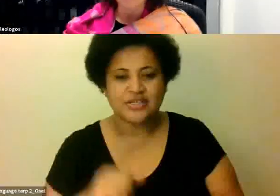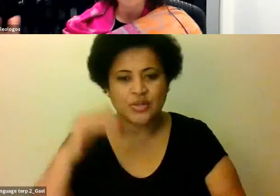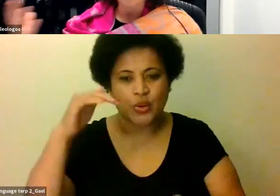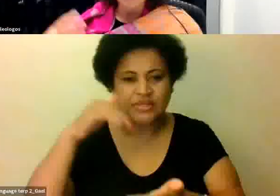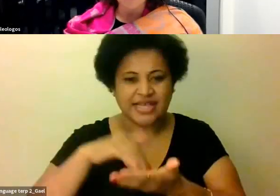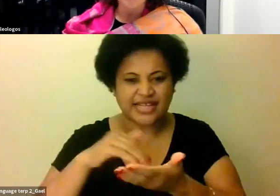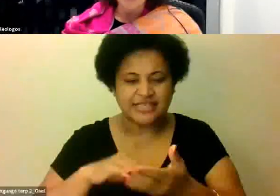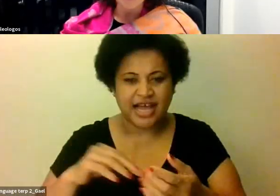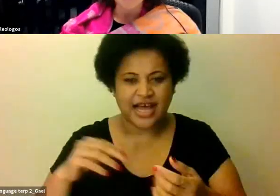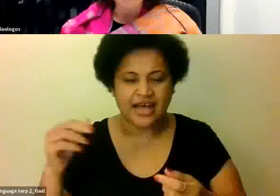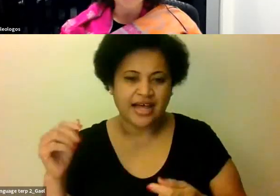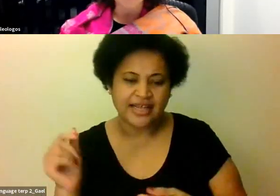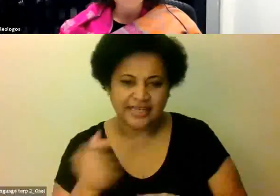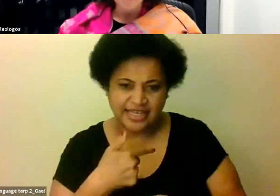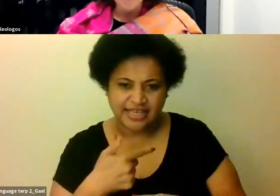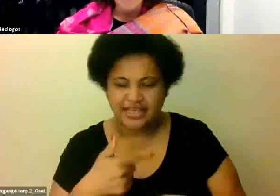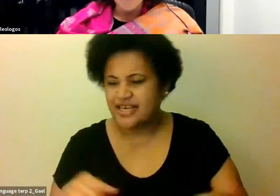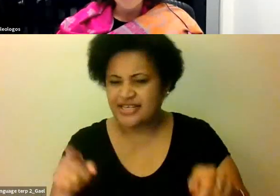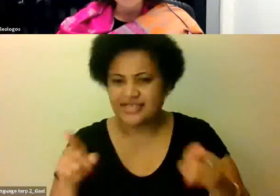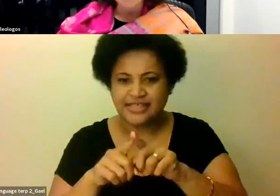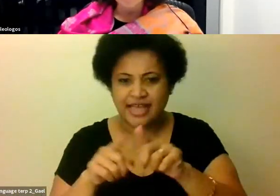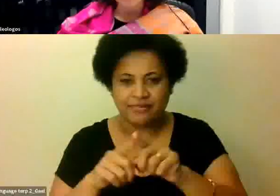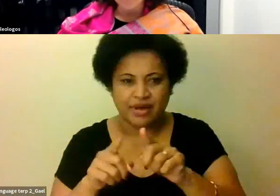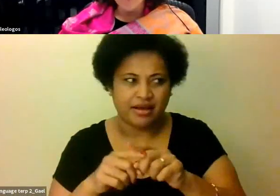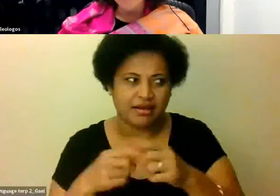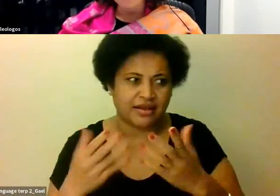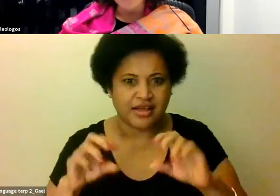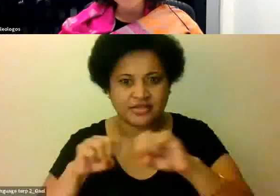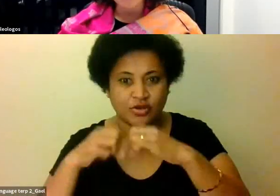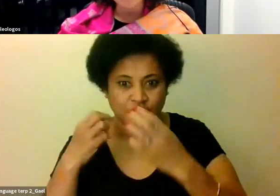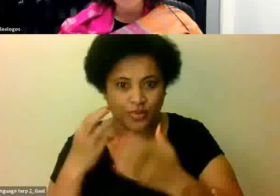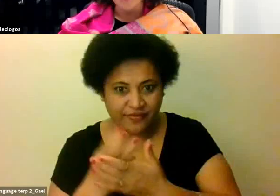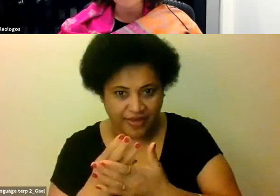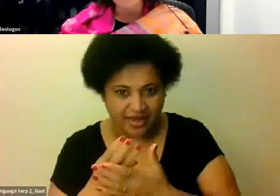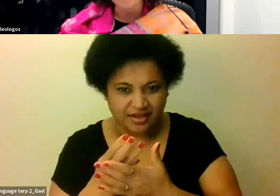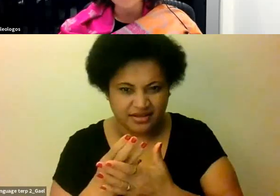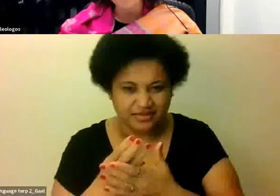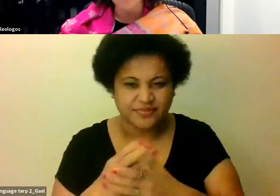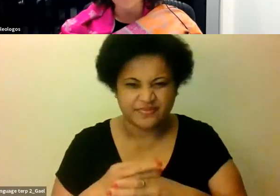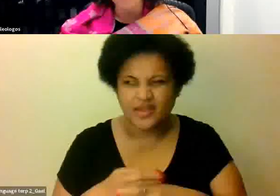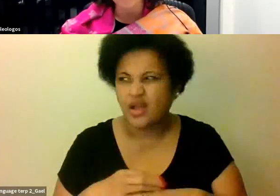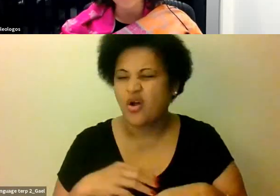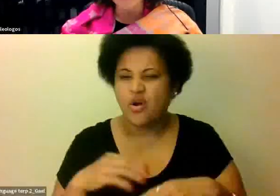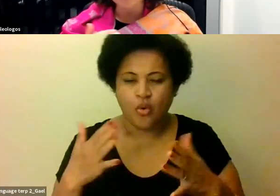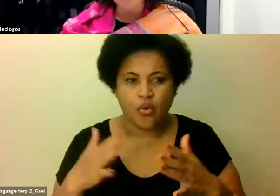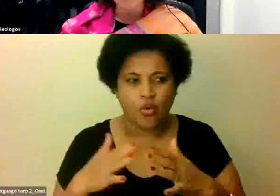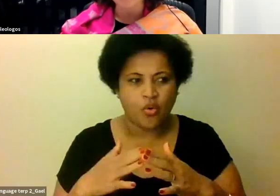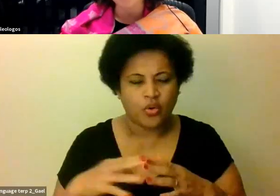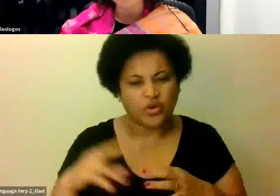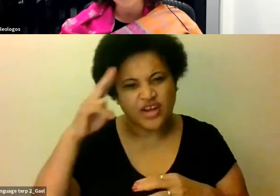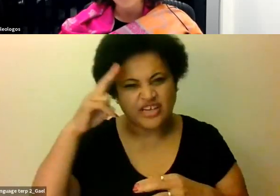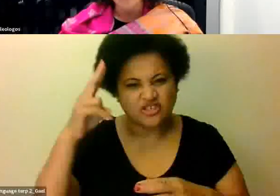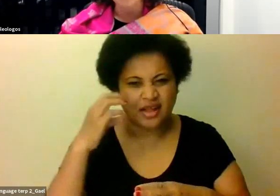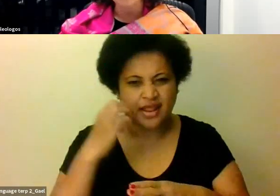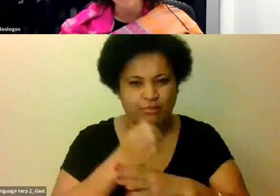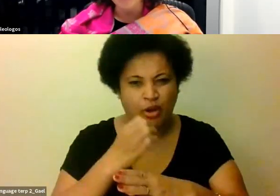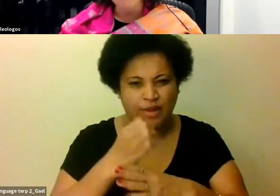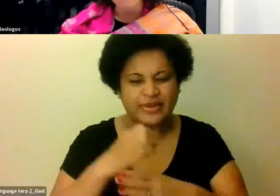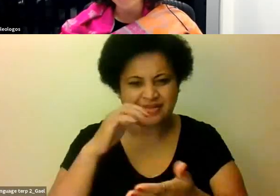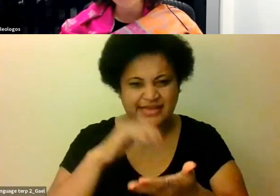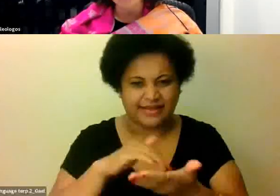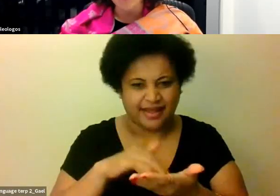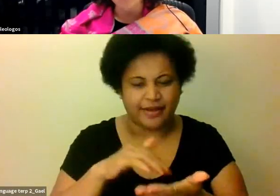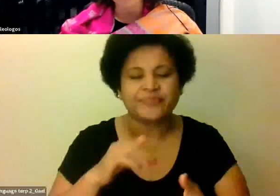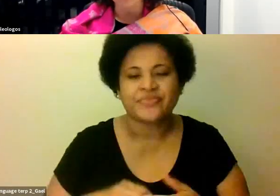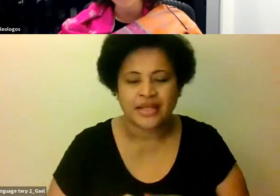Security government agency. And it was quite a basic analysis of these figures